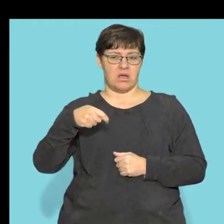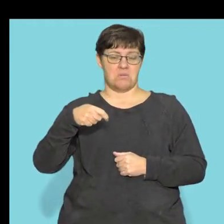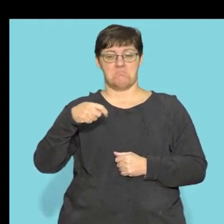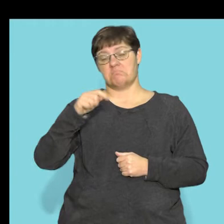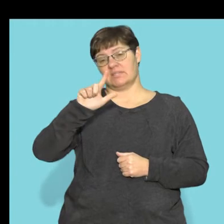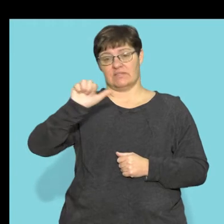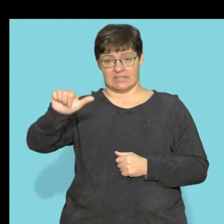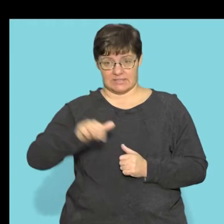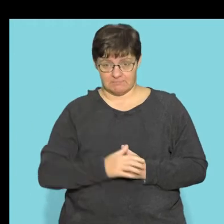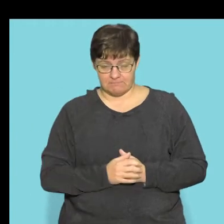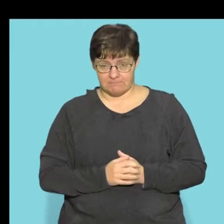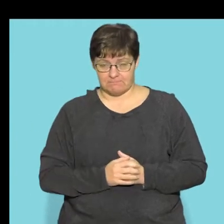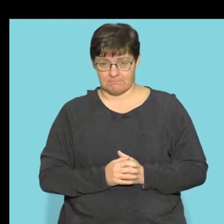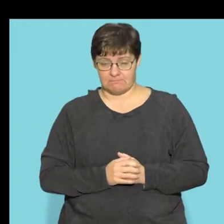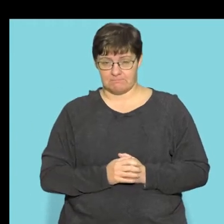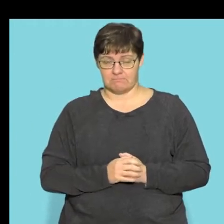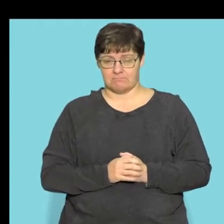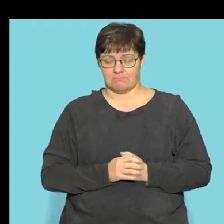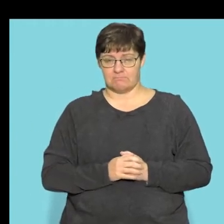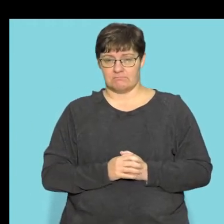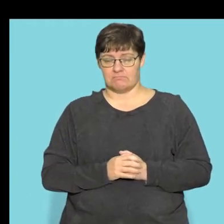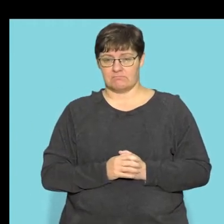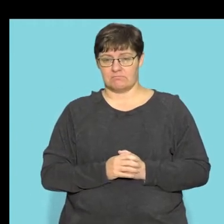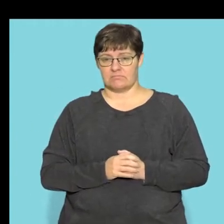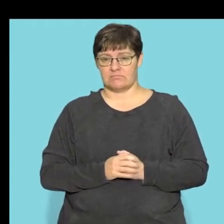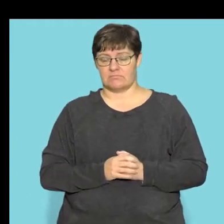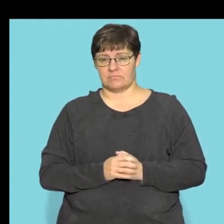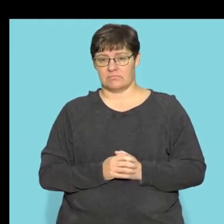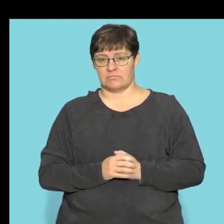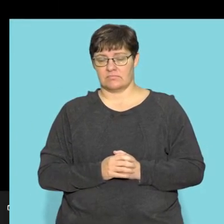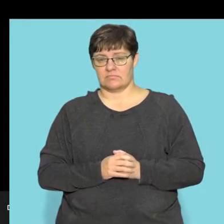23.76, 23 over 76.